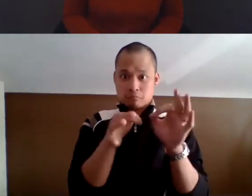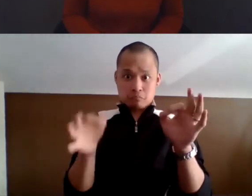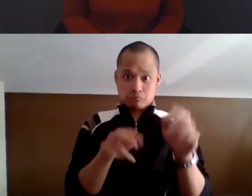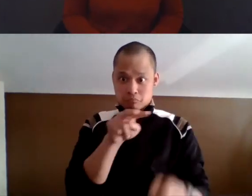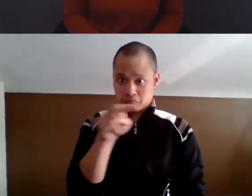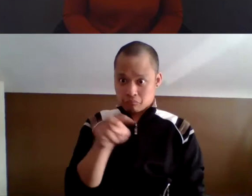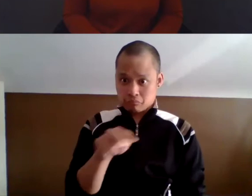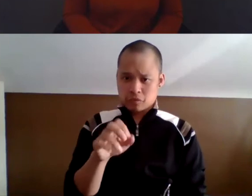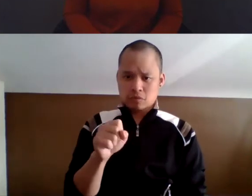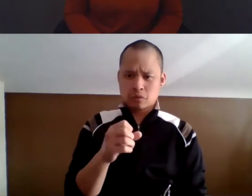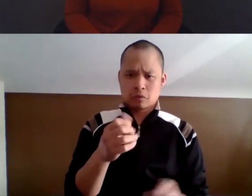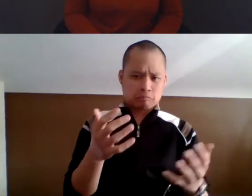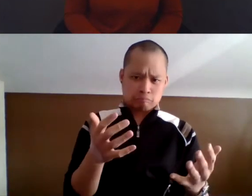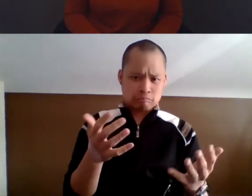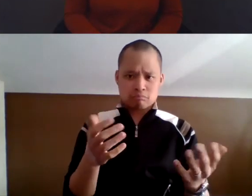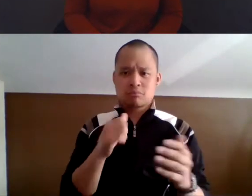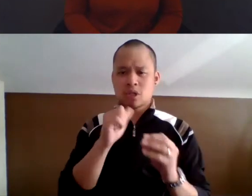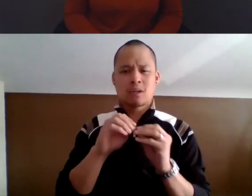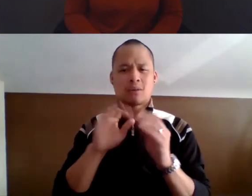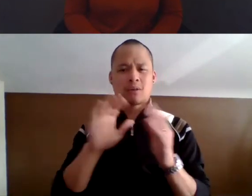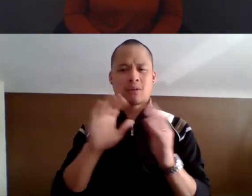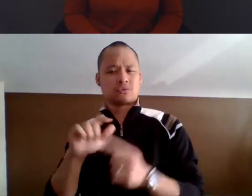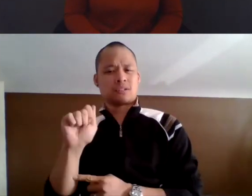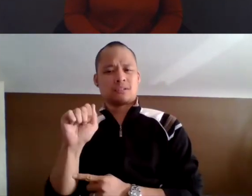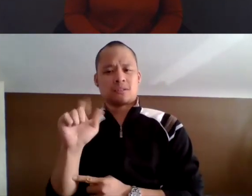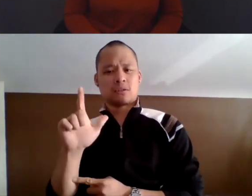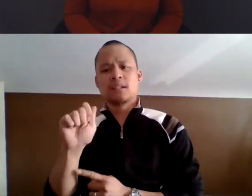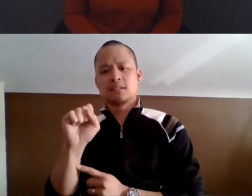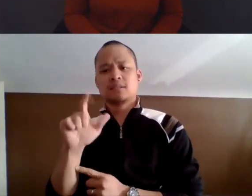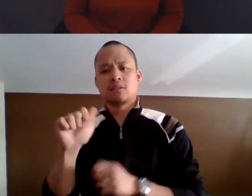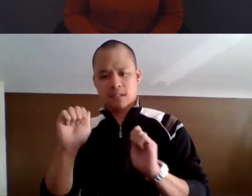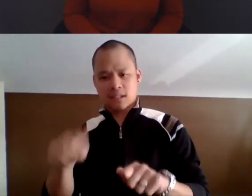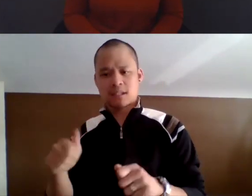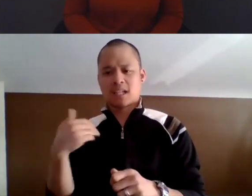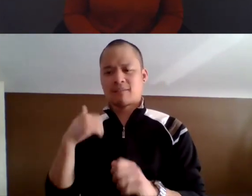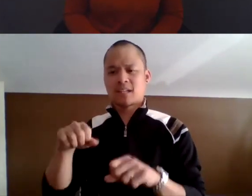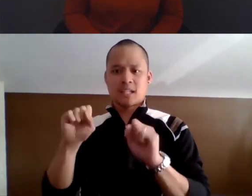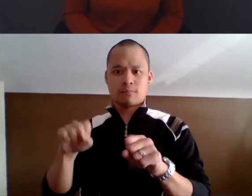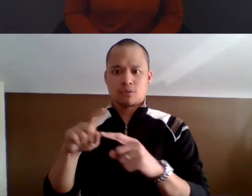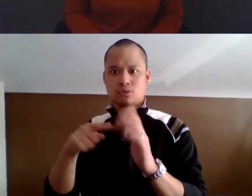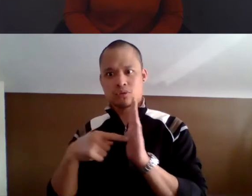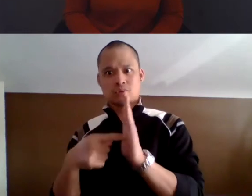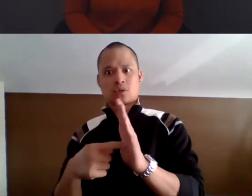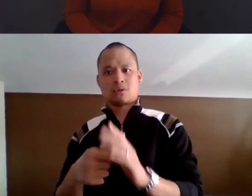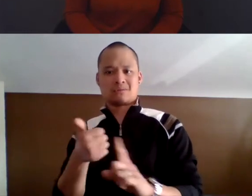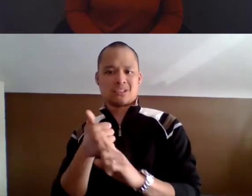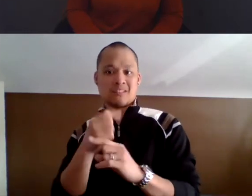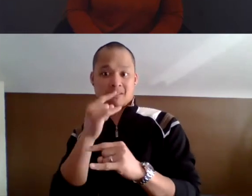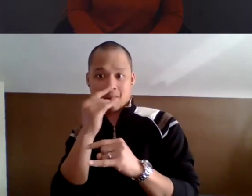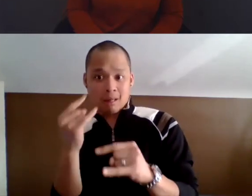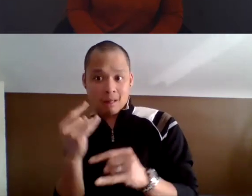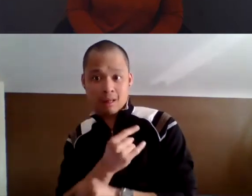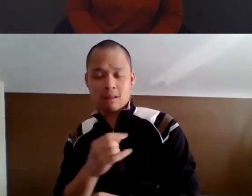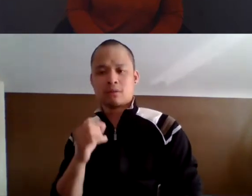sarcastic, somebody that's just not there. You're missing all those additional linguistic features. Whereas an interpretation, it